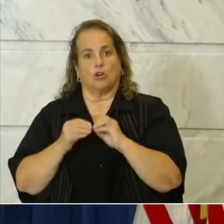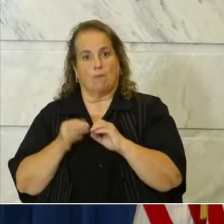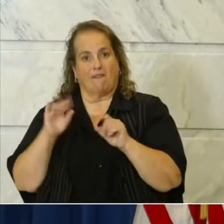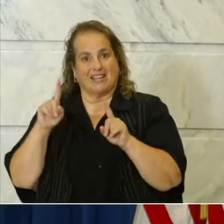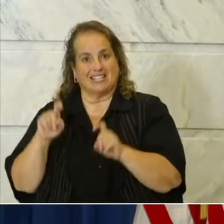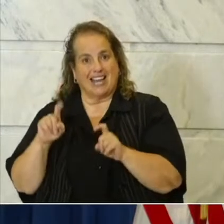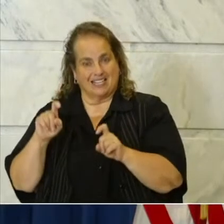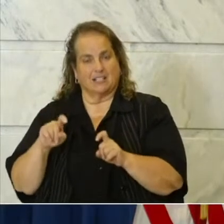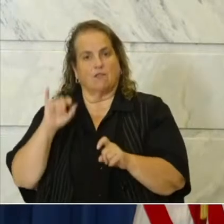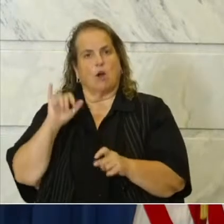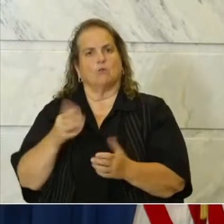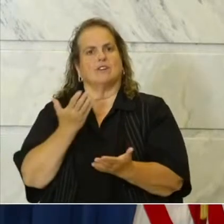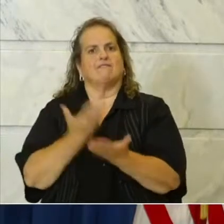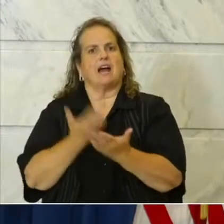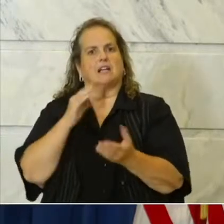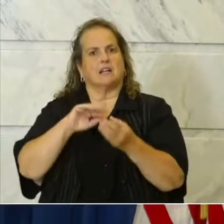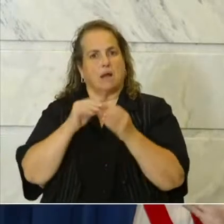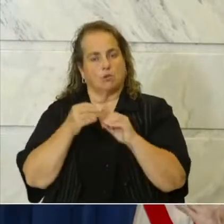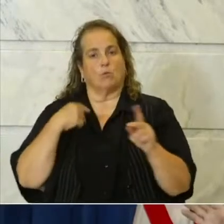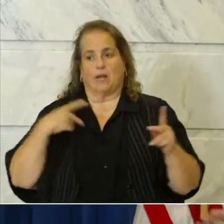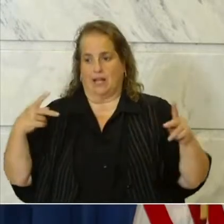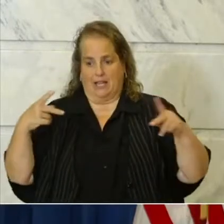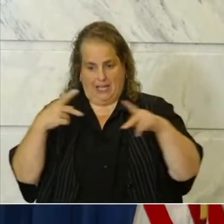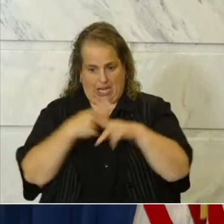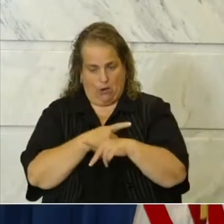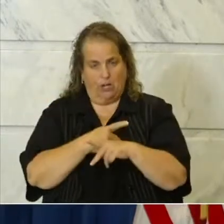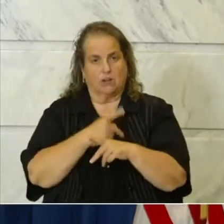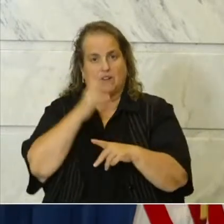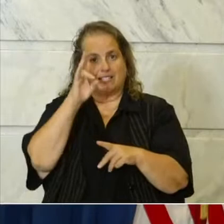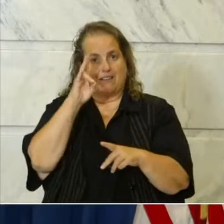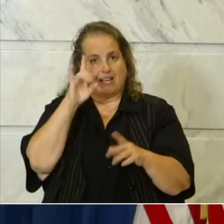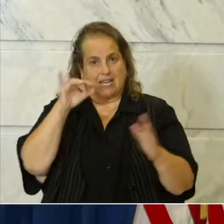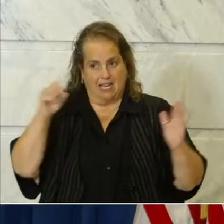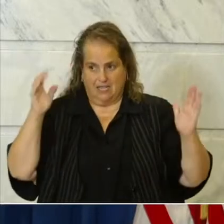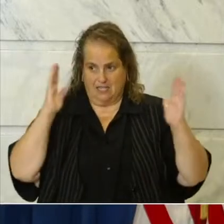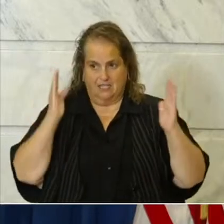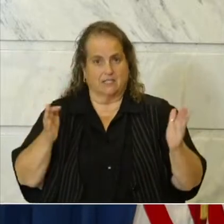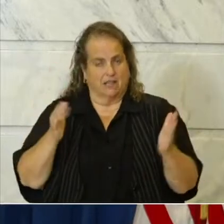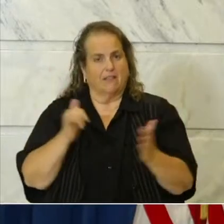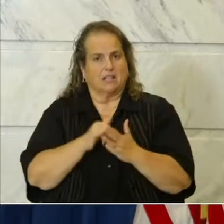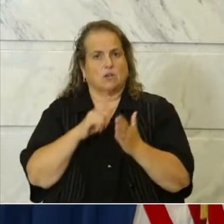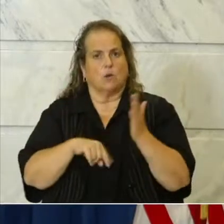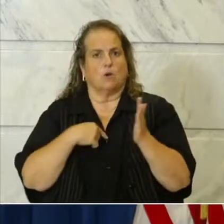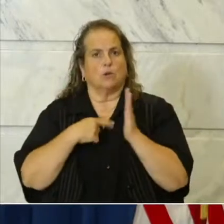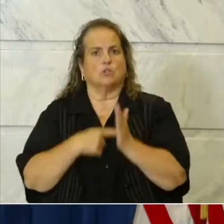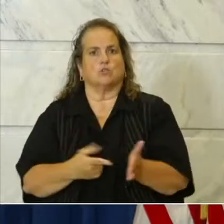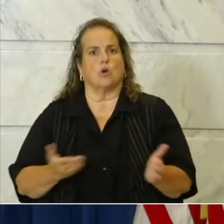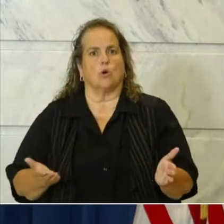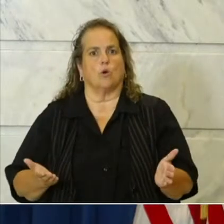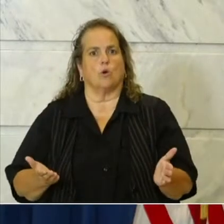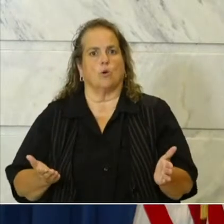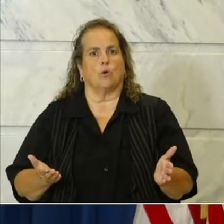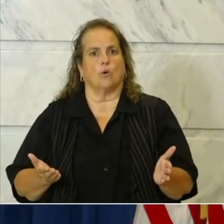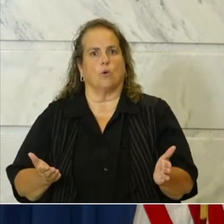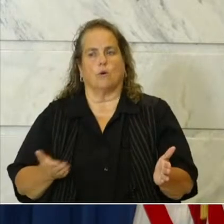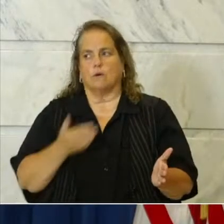numbers. And if we calculate that rate and we do it over 7 days, it equals what we're showing.